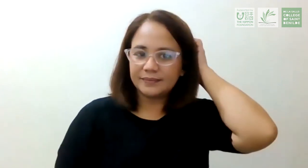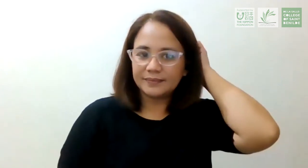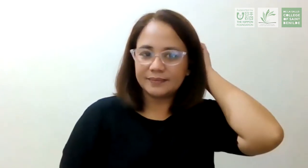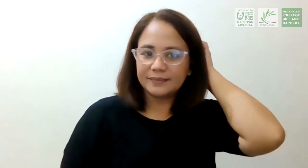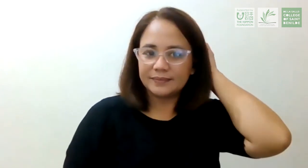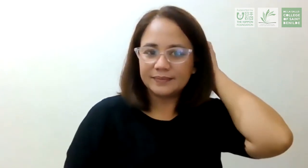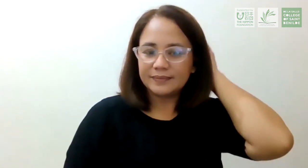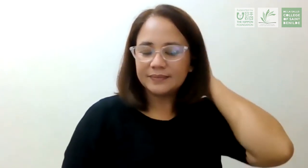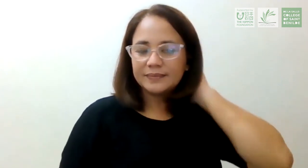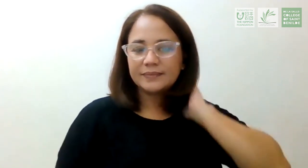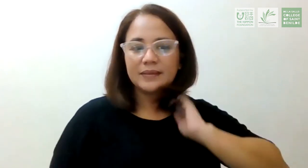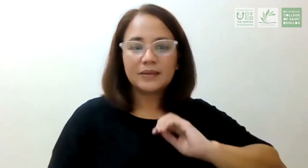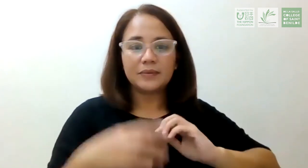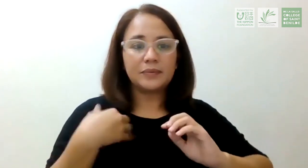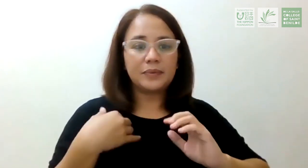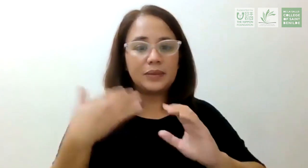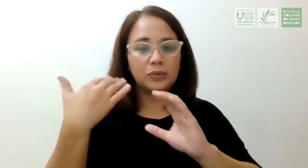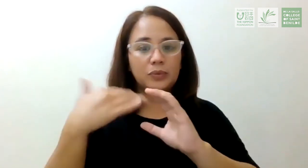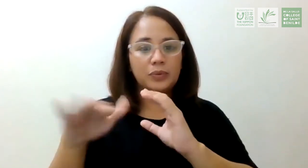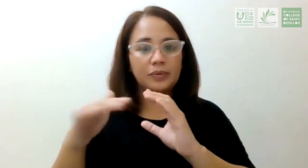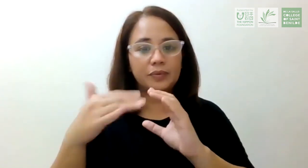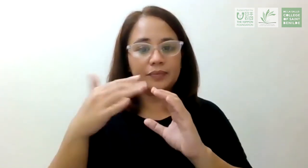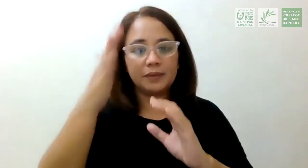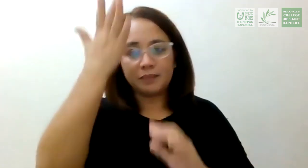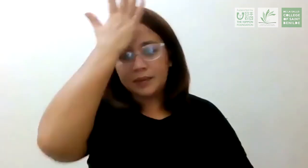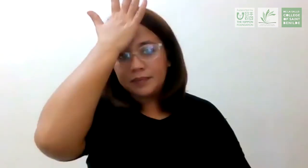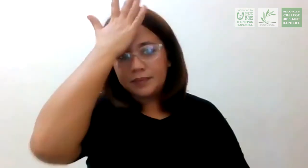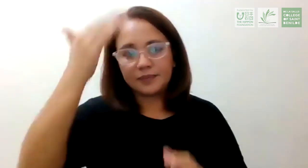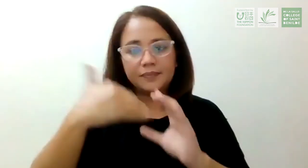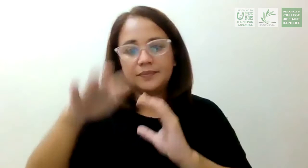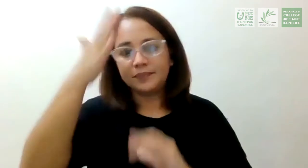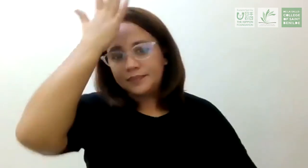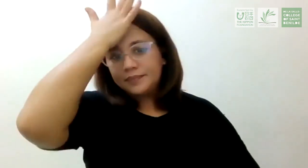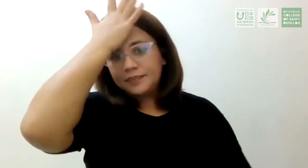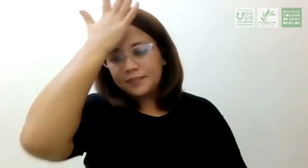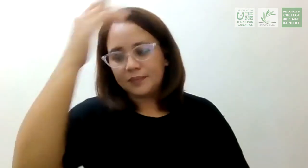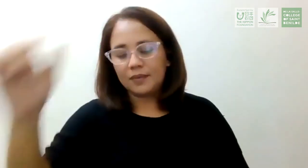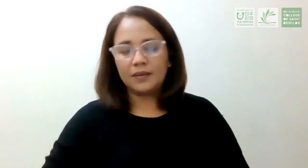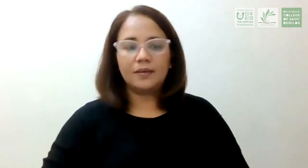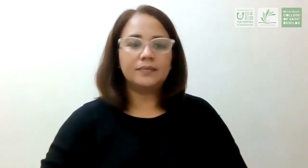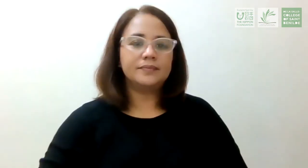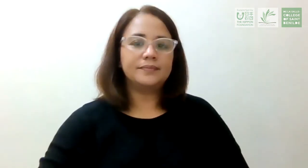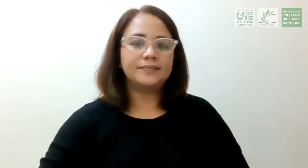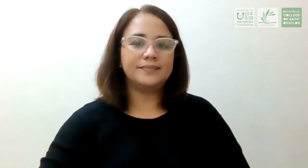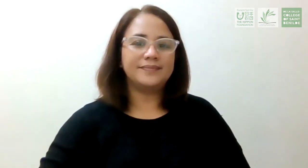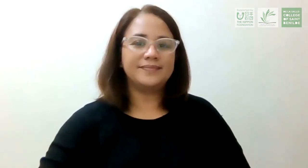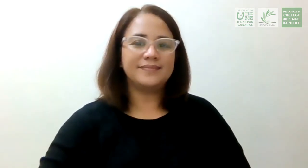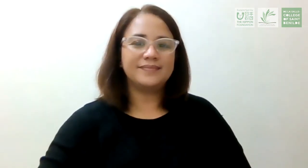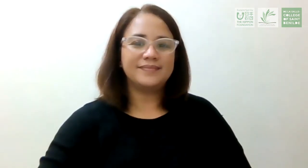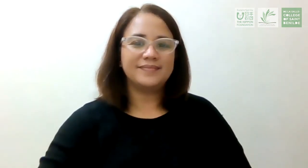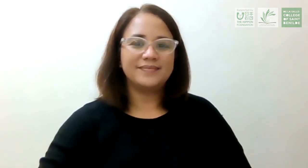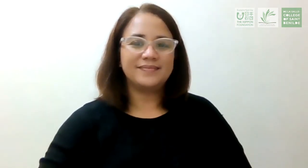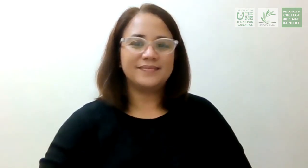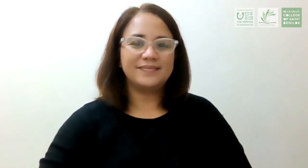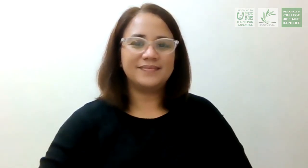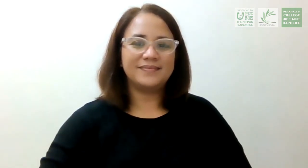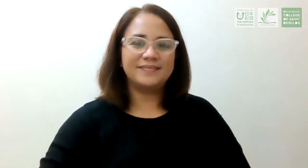Okay, I'm just going to forward it to you, Peeps, from the email here.